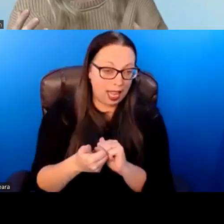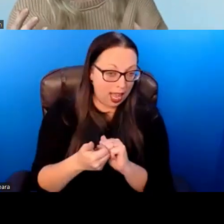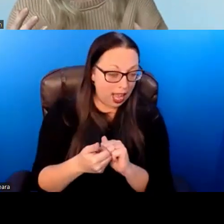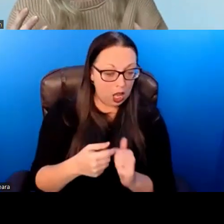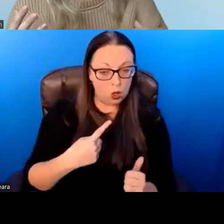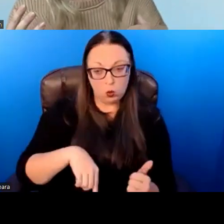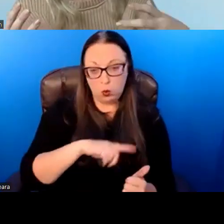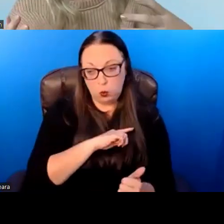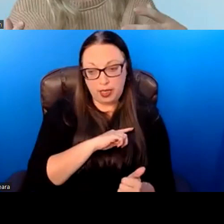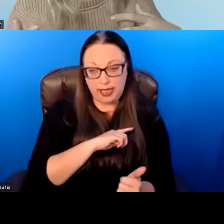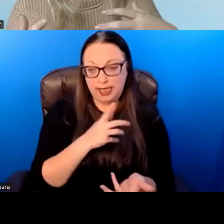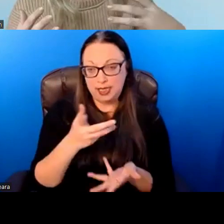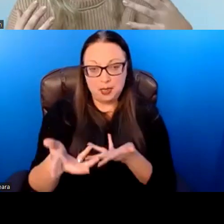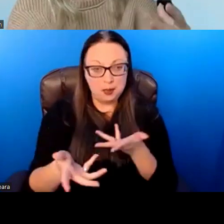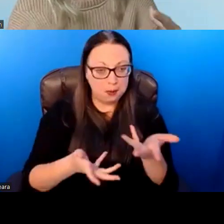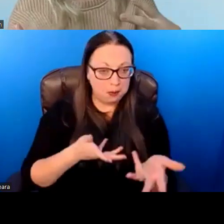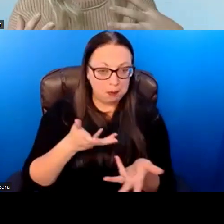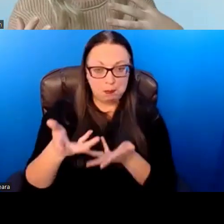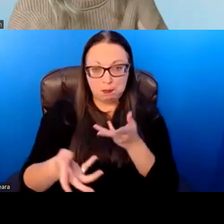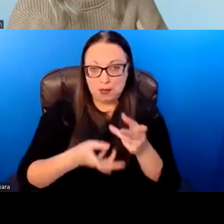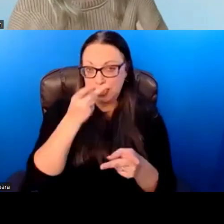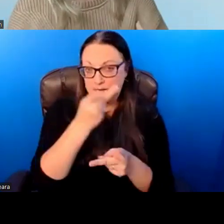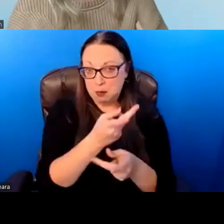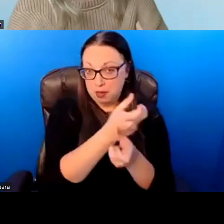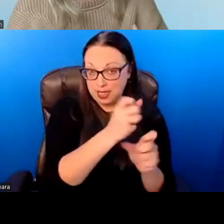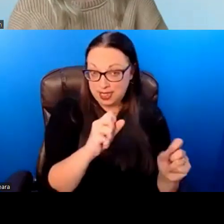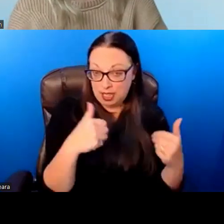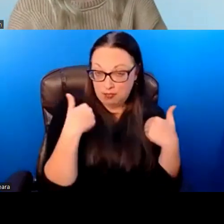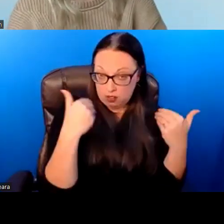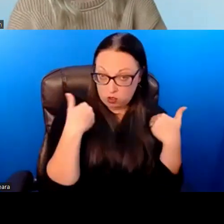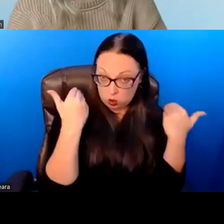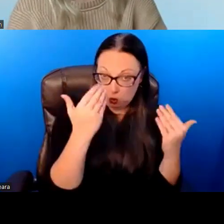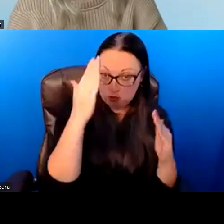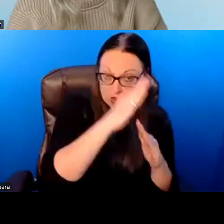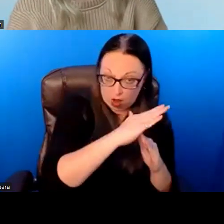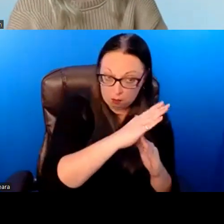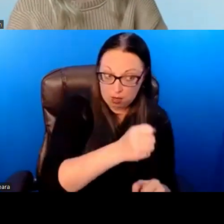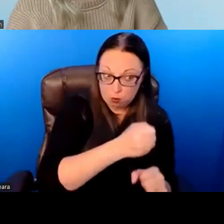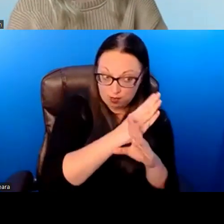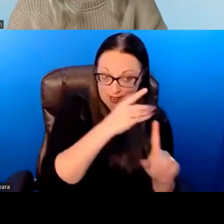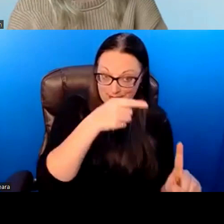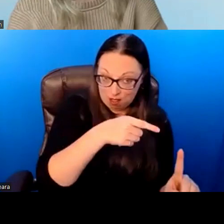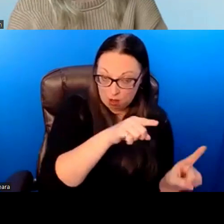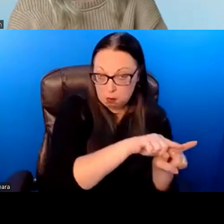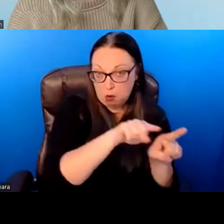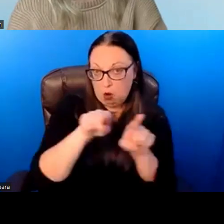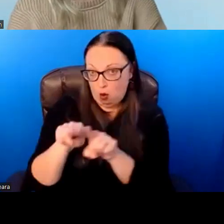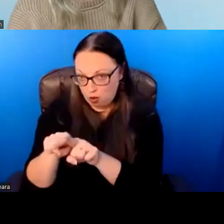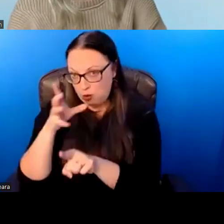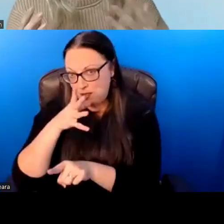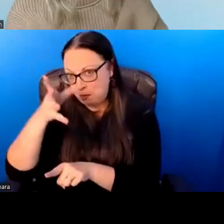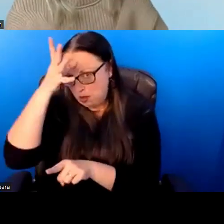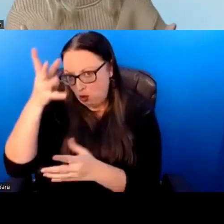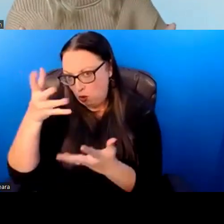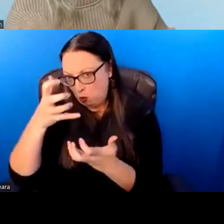we keep the safety of youth in mind and protect them, but also as a parent, wanting